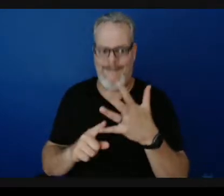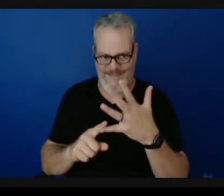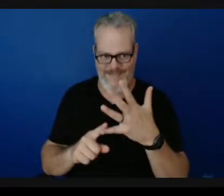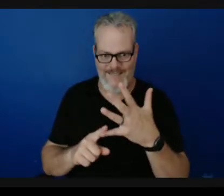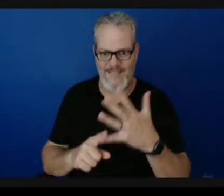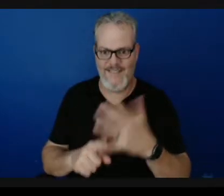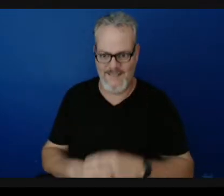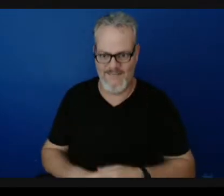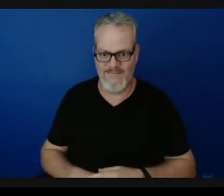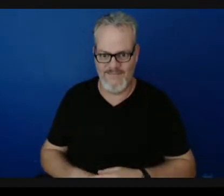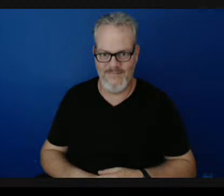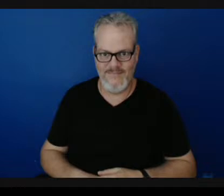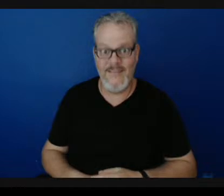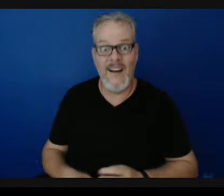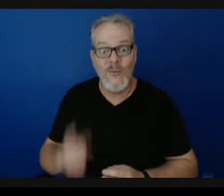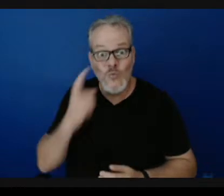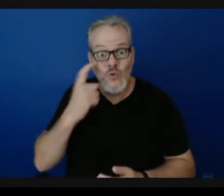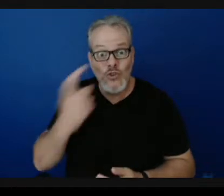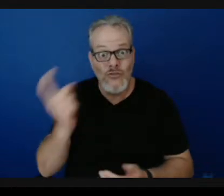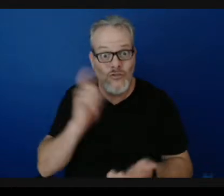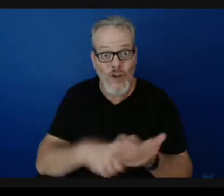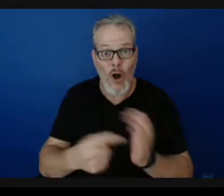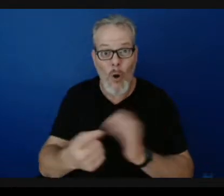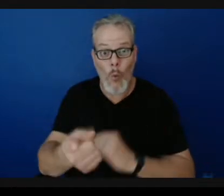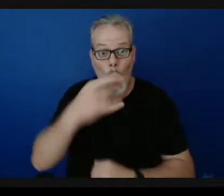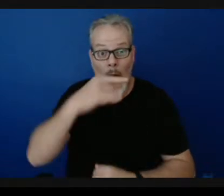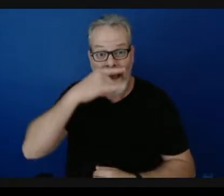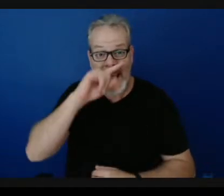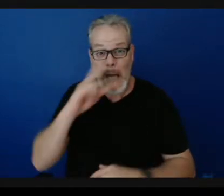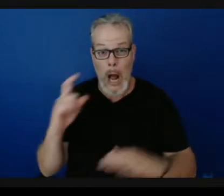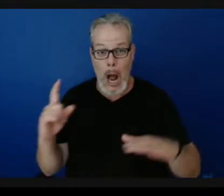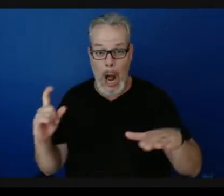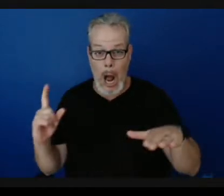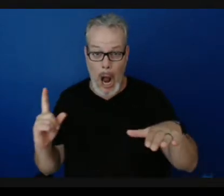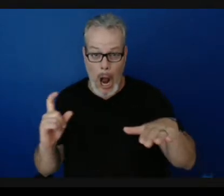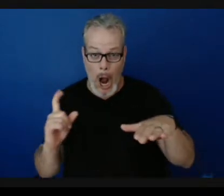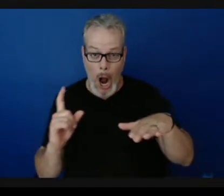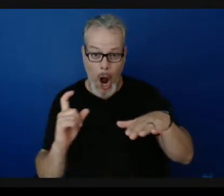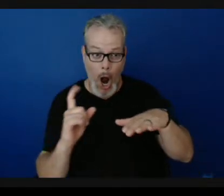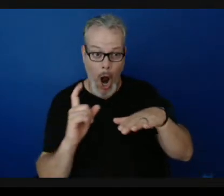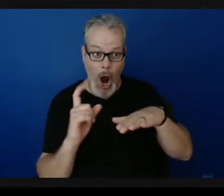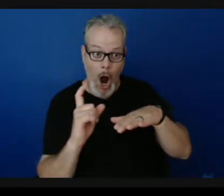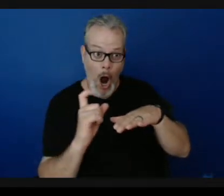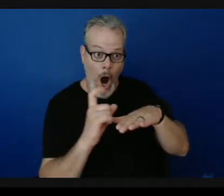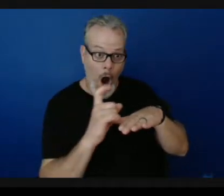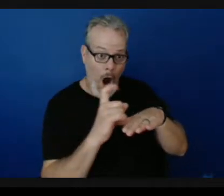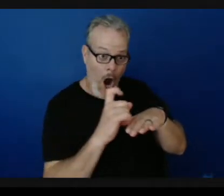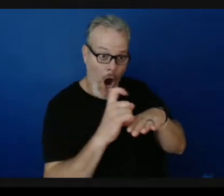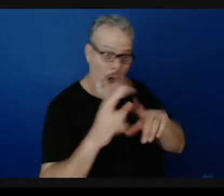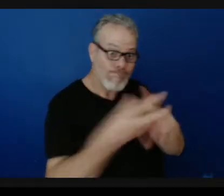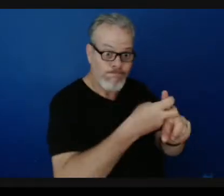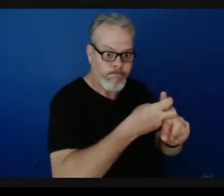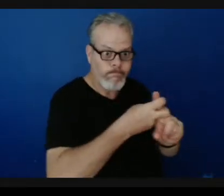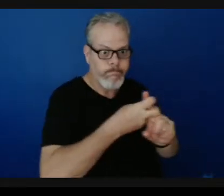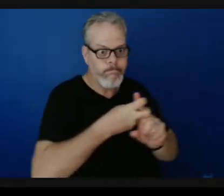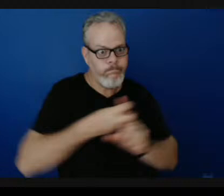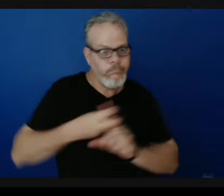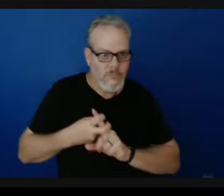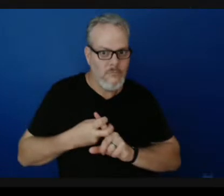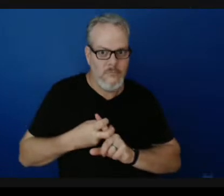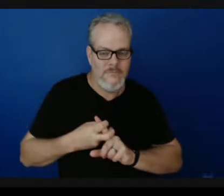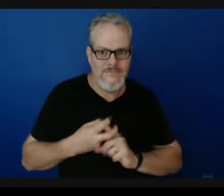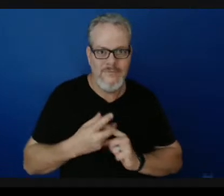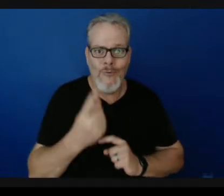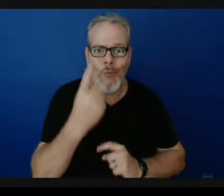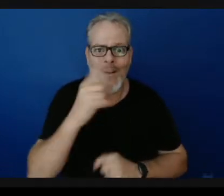across the world in international news about a kid running towards a cliff. I'm not the only one who saw that, I'm sure. But, you